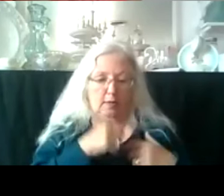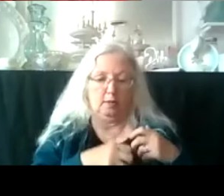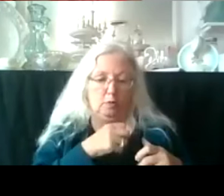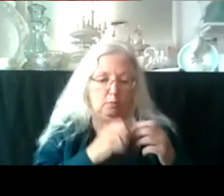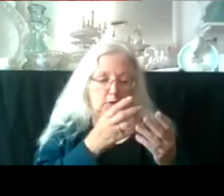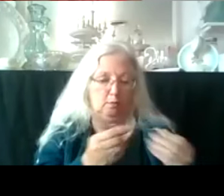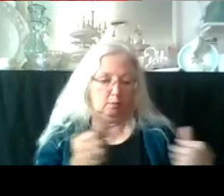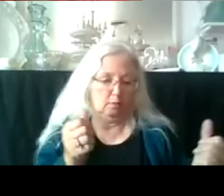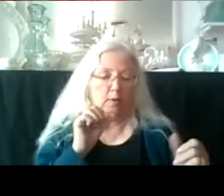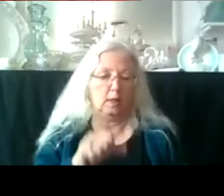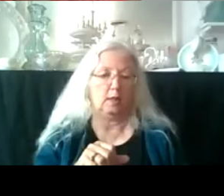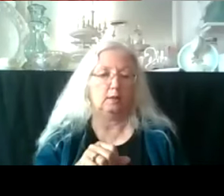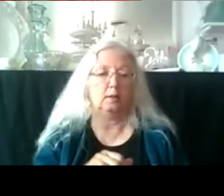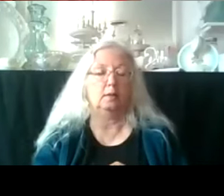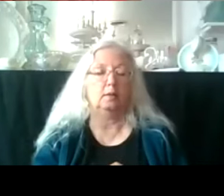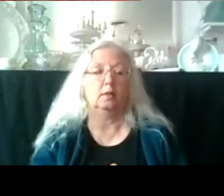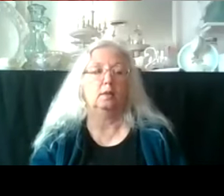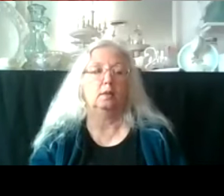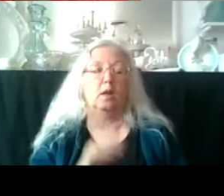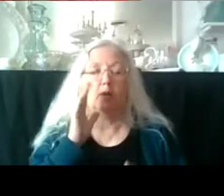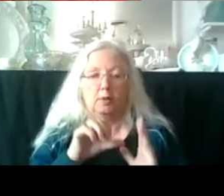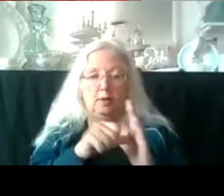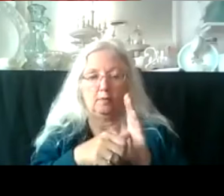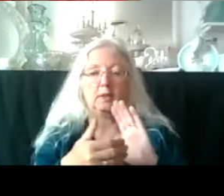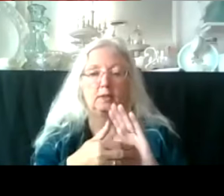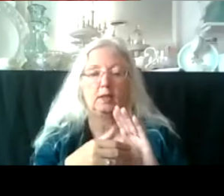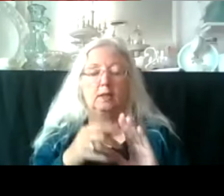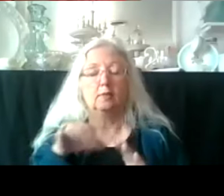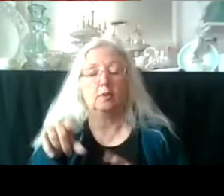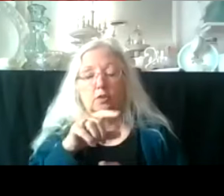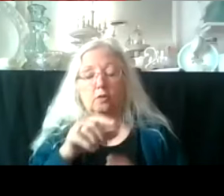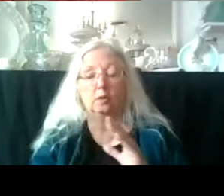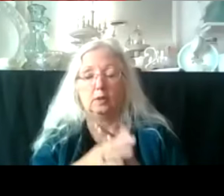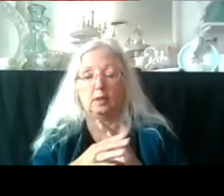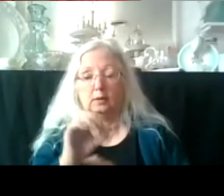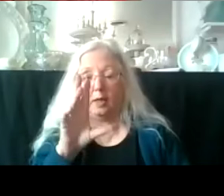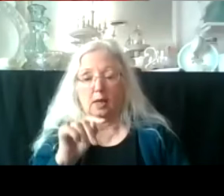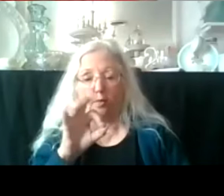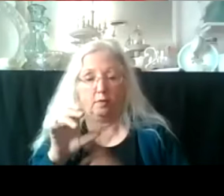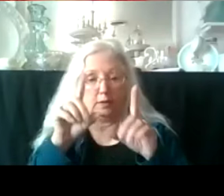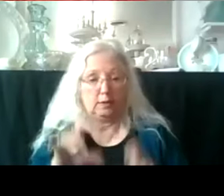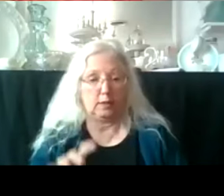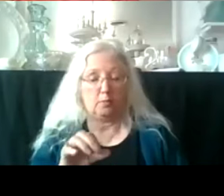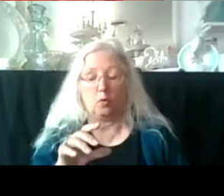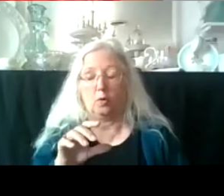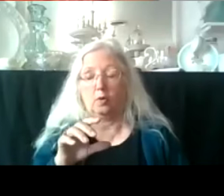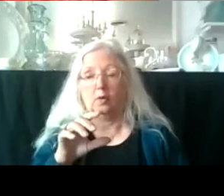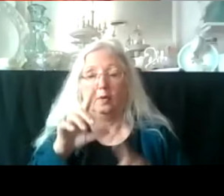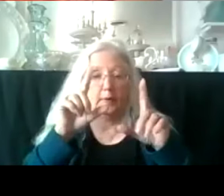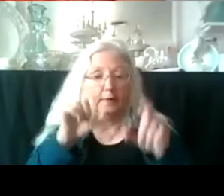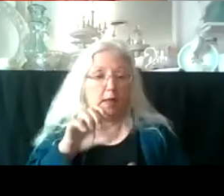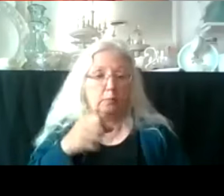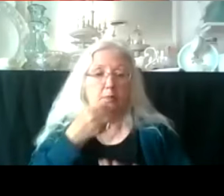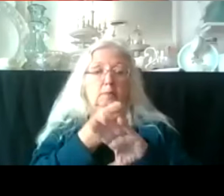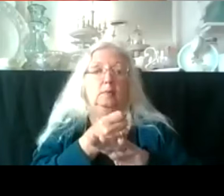think I've made a point of emphasizing this, but I'll emphasize it again. If you get kicked out of the exam, or if the exam locks up or something